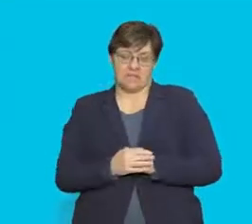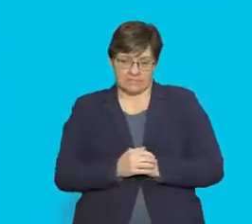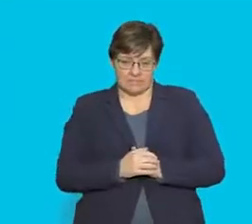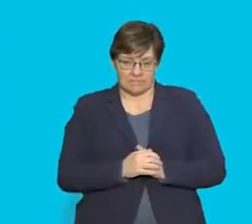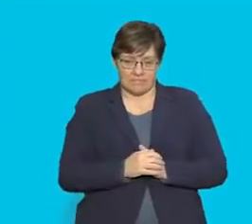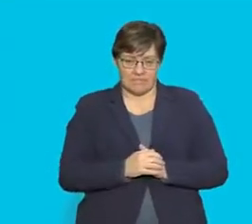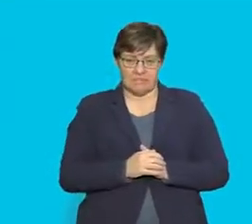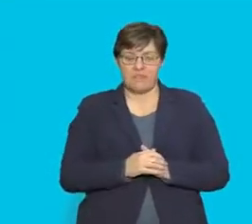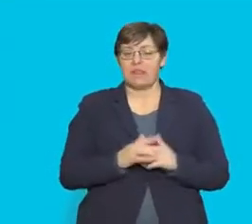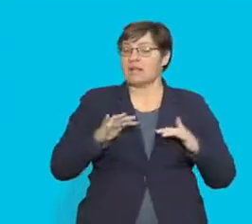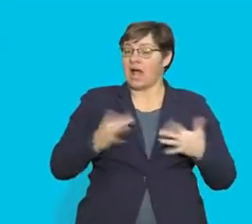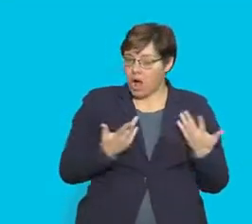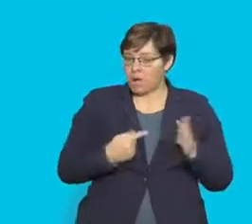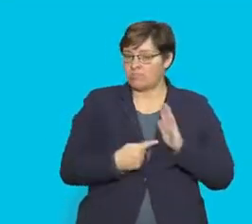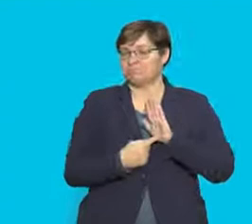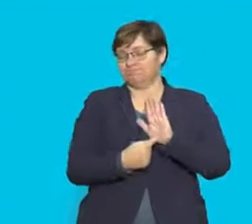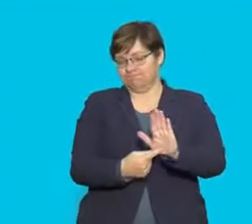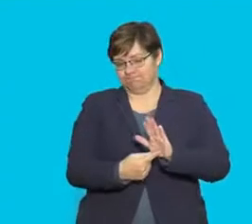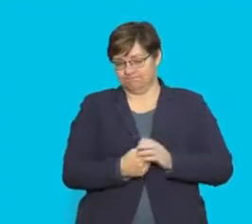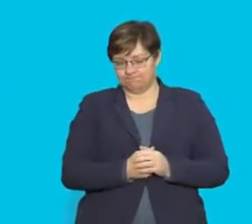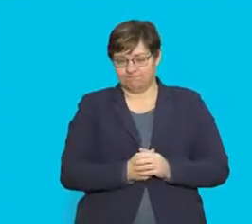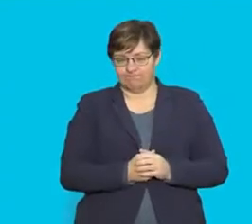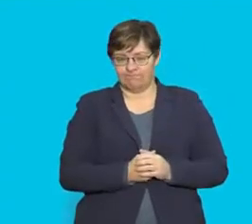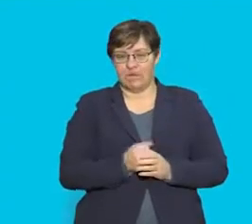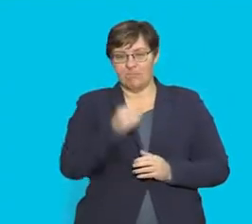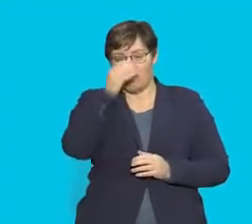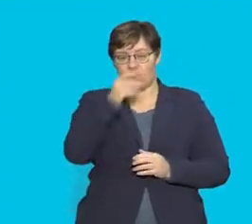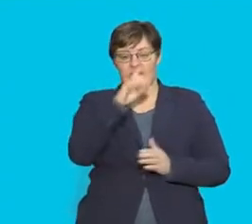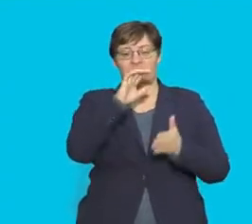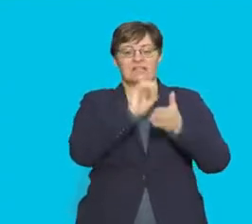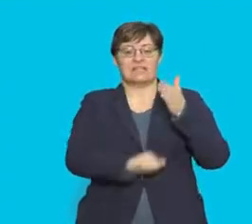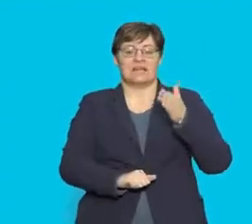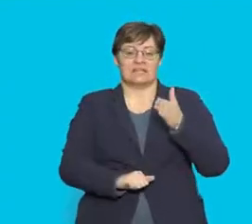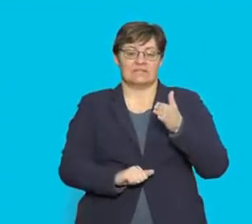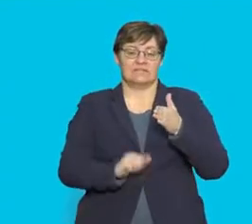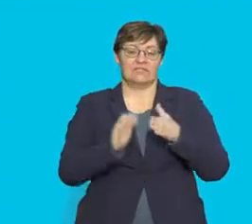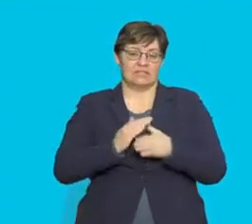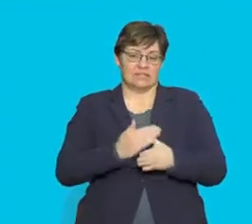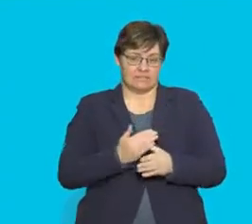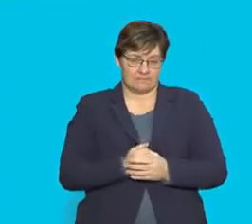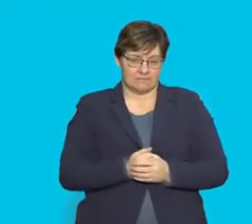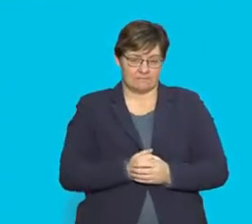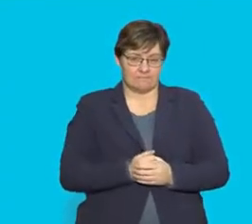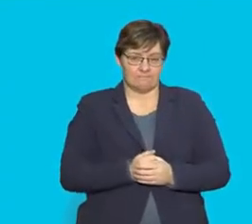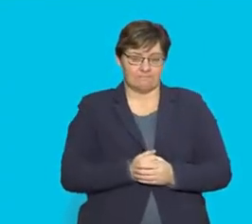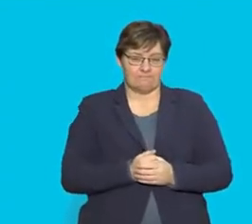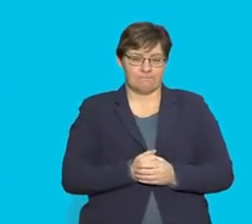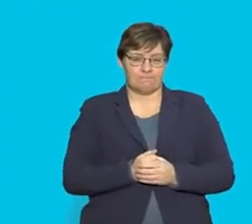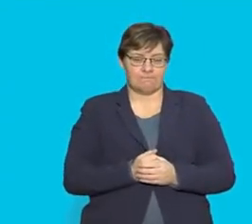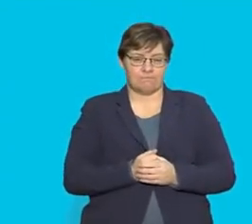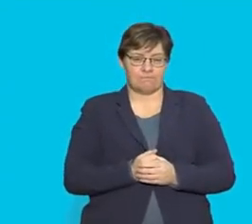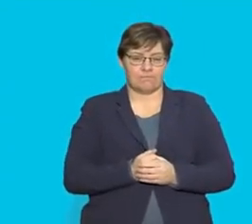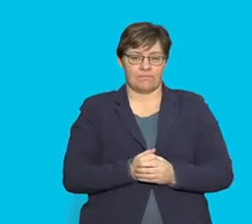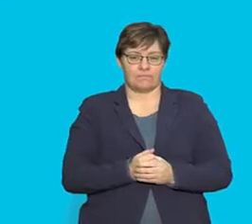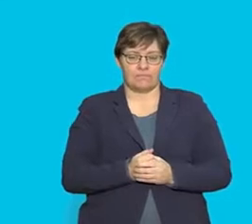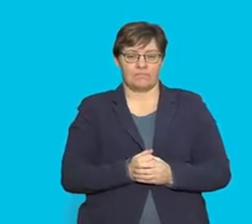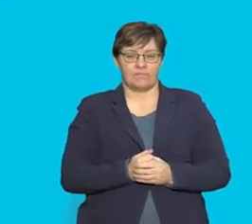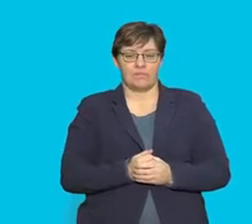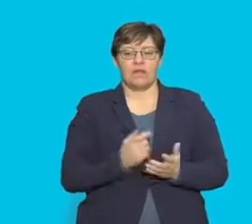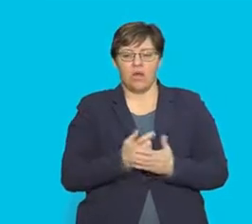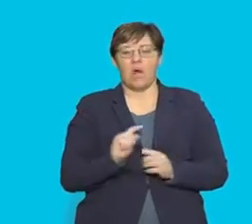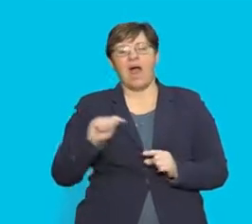P. And that's how you can then look at the concept of deductive reasoning. Now, we also just try and